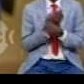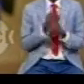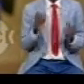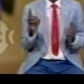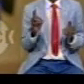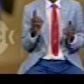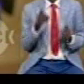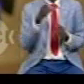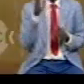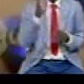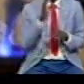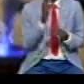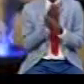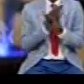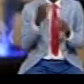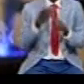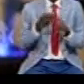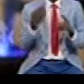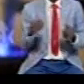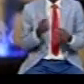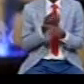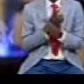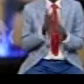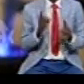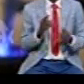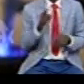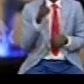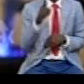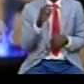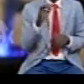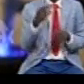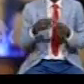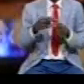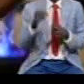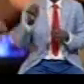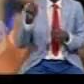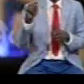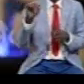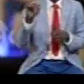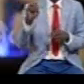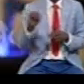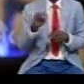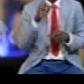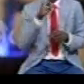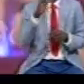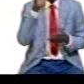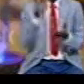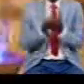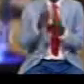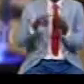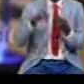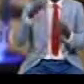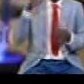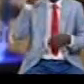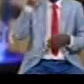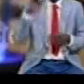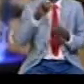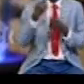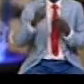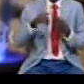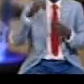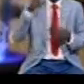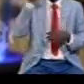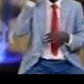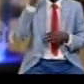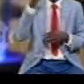free from this sickness today. My name is Ati Nicholas, a wife to Mr. Nicholas. When the pastor wants to come up to